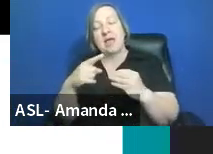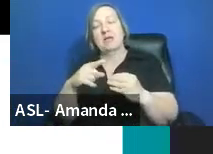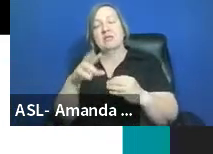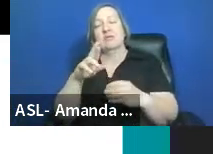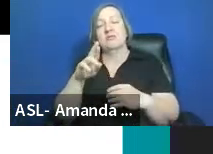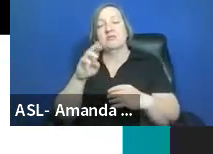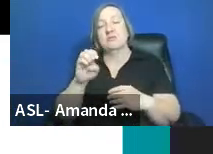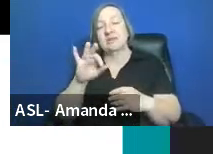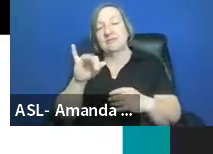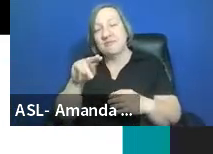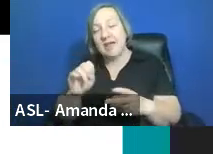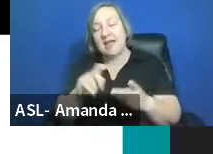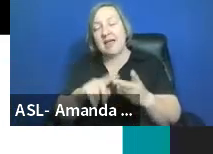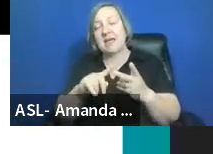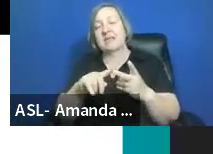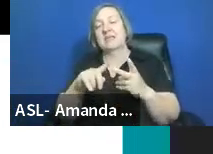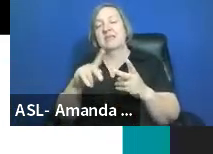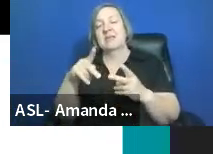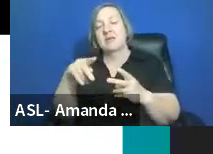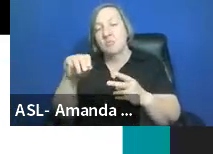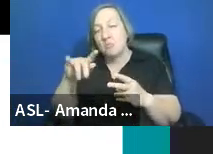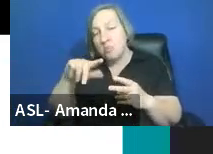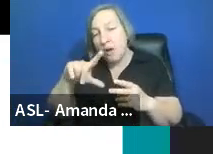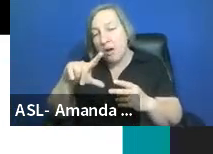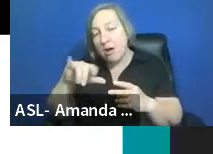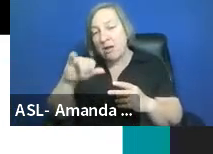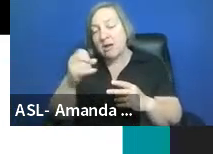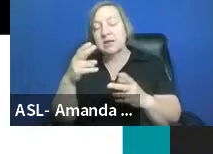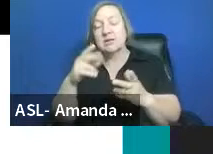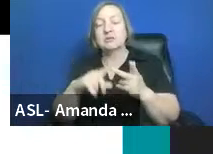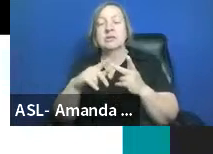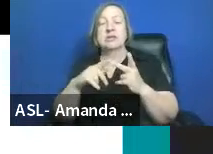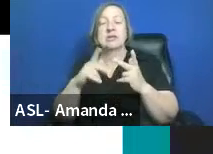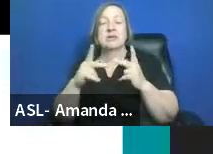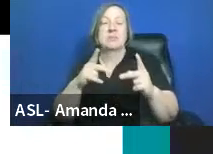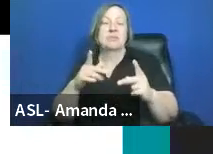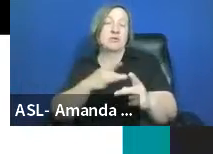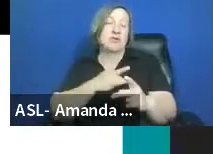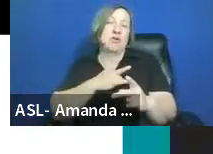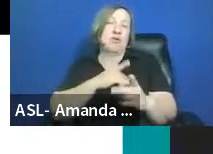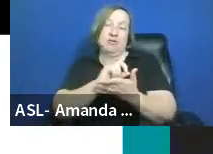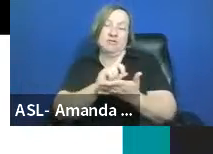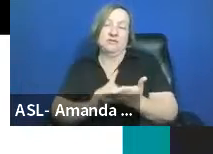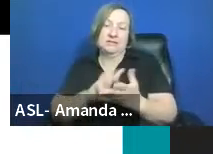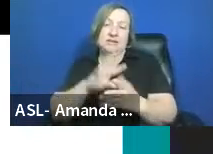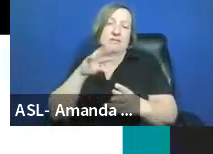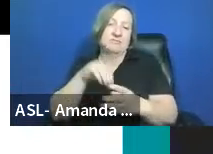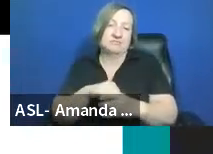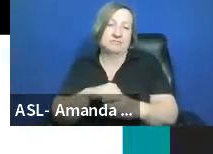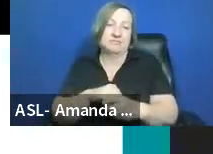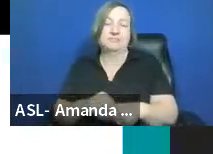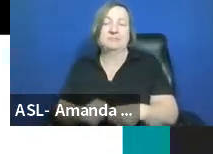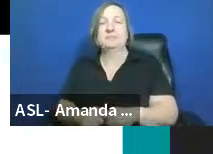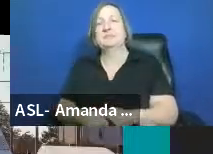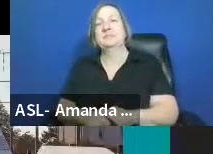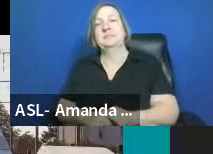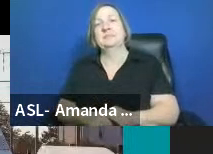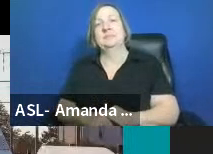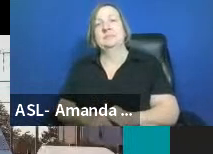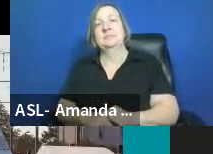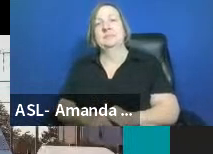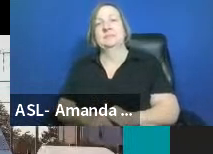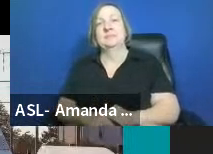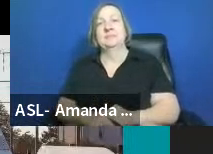polishing, and really putting people at the heart of design. Next slide.